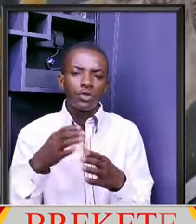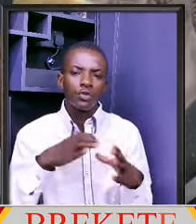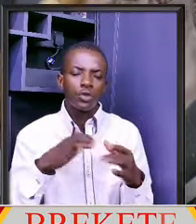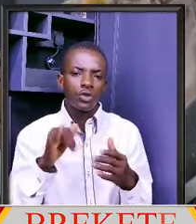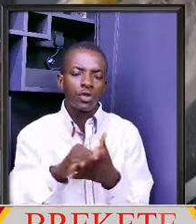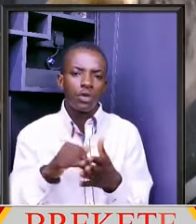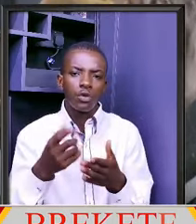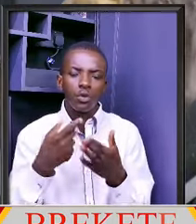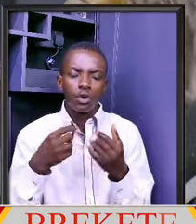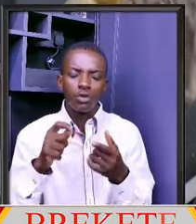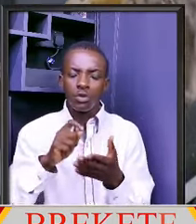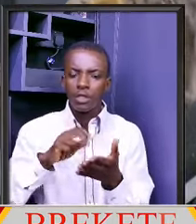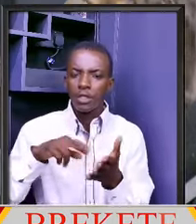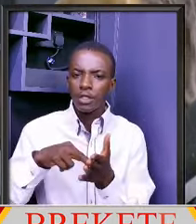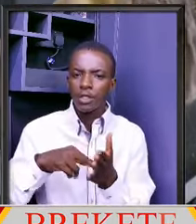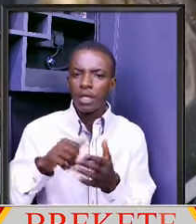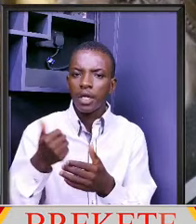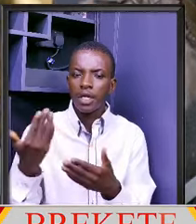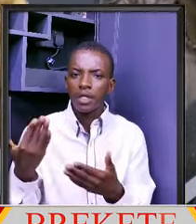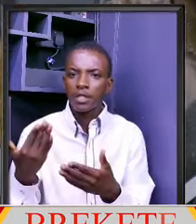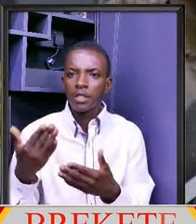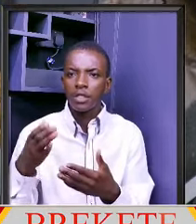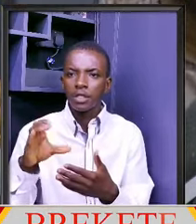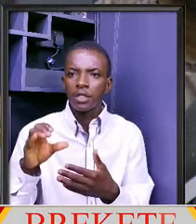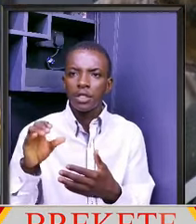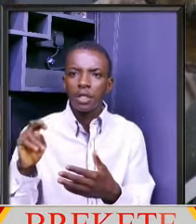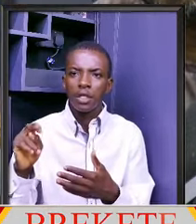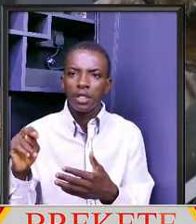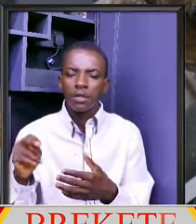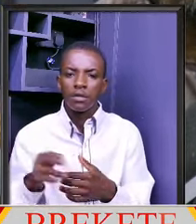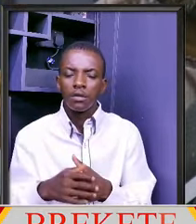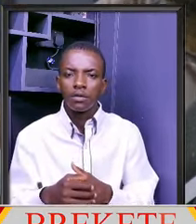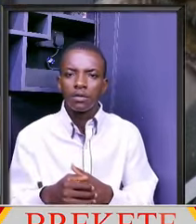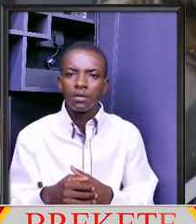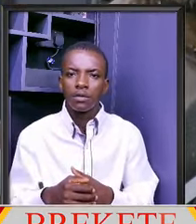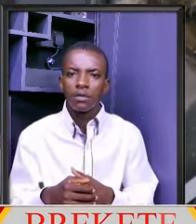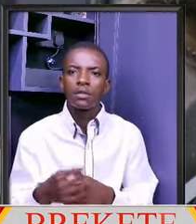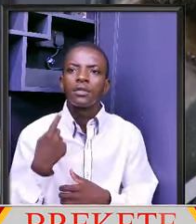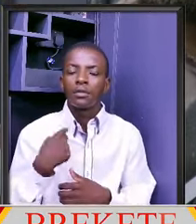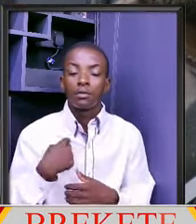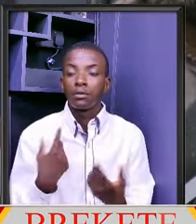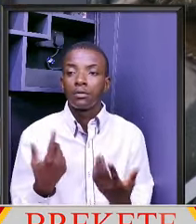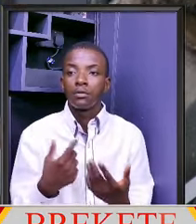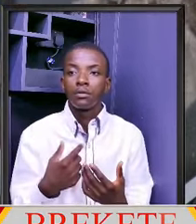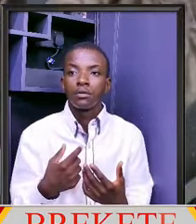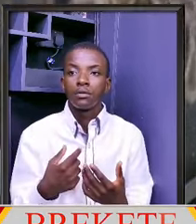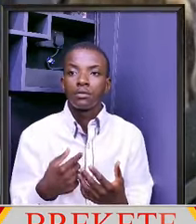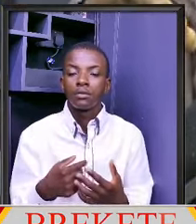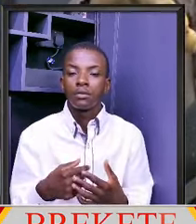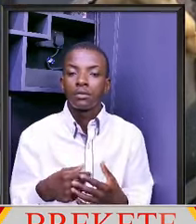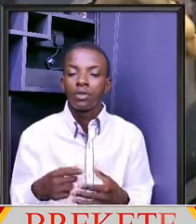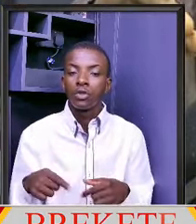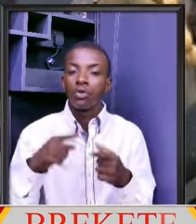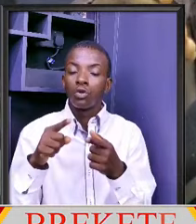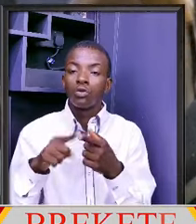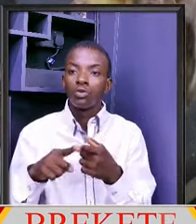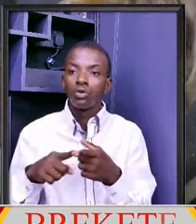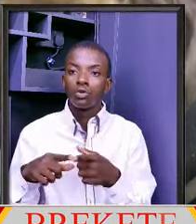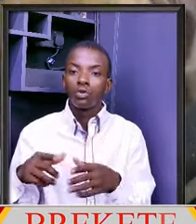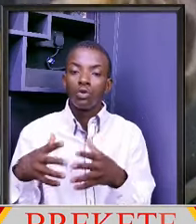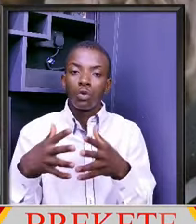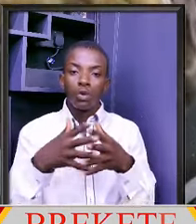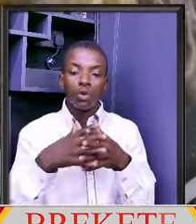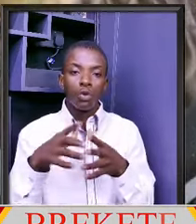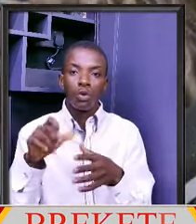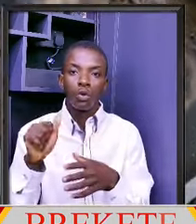want to register anything, CNN. Not possible. No, tell me now. It's impossible. Or you go to London,